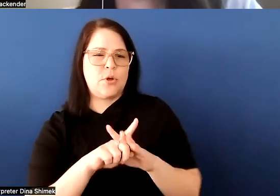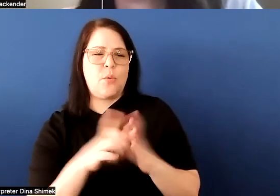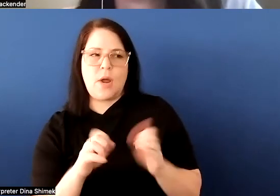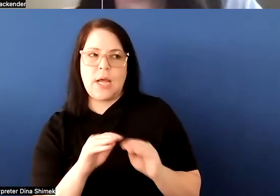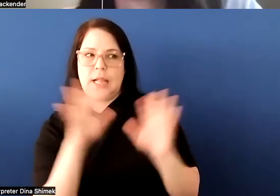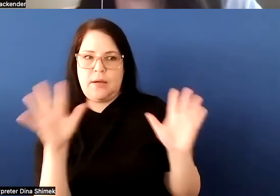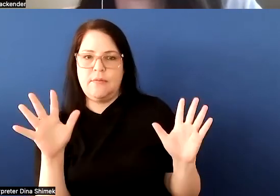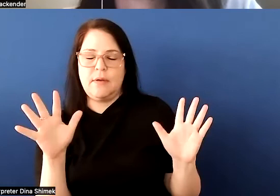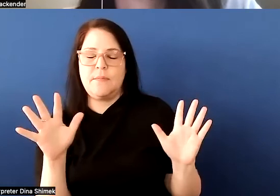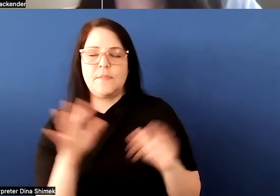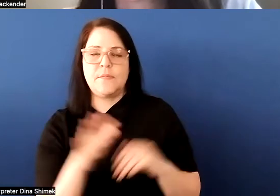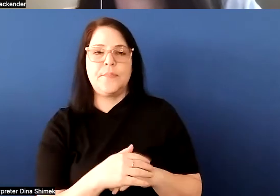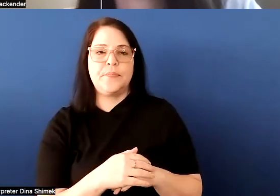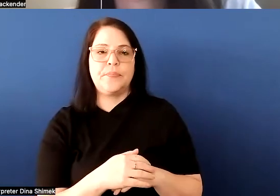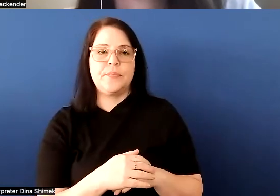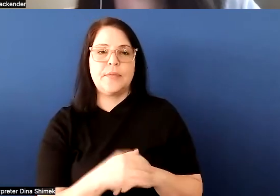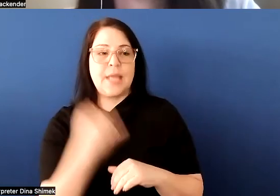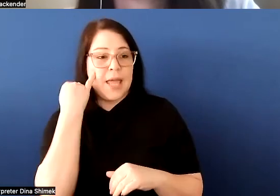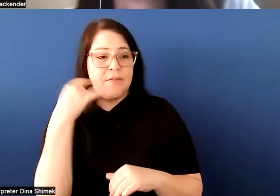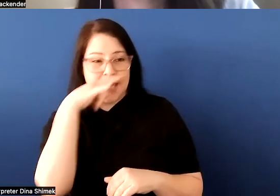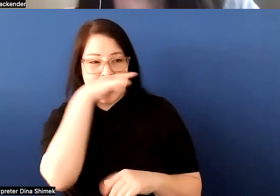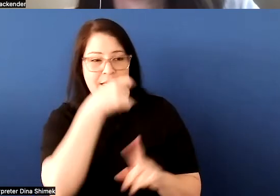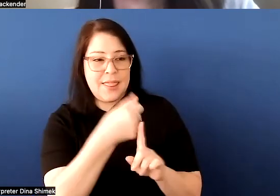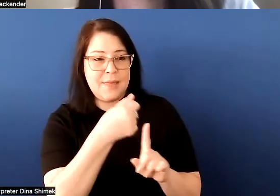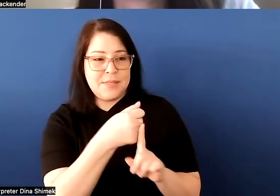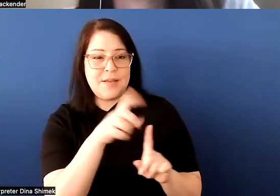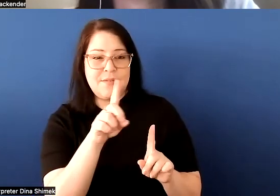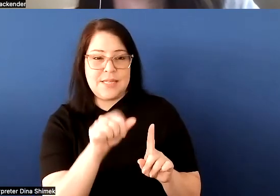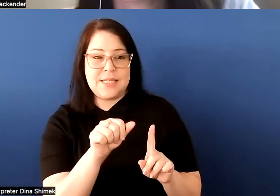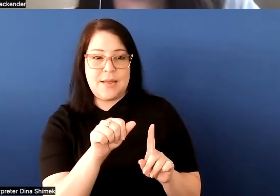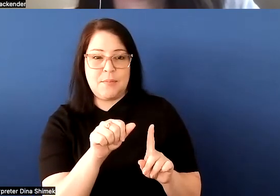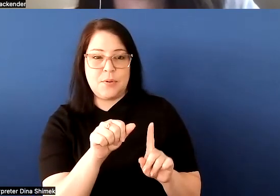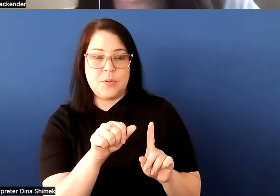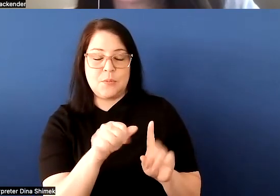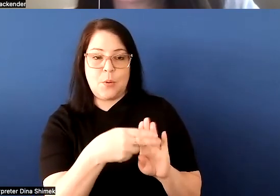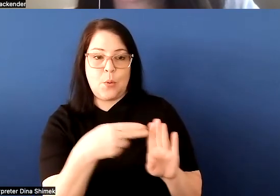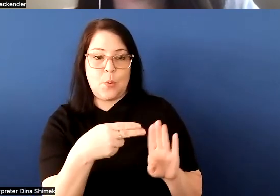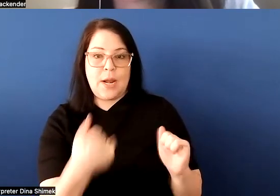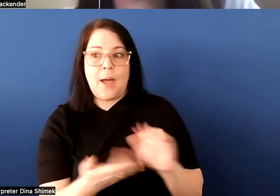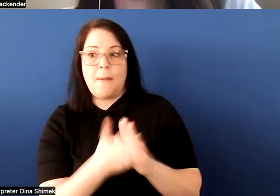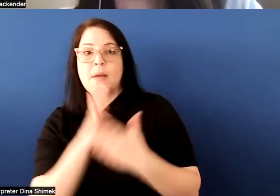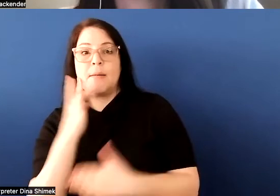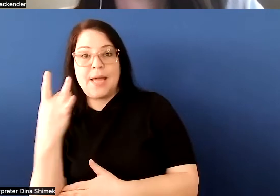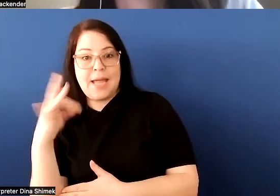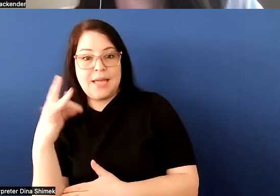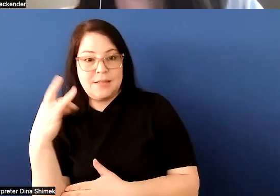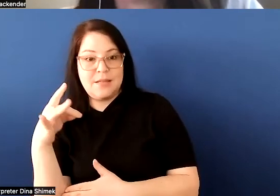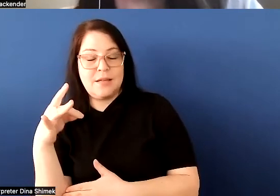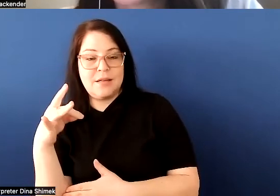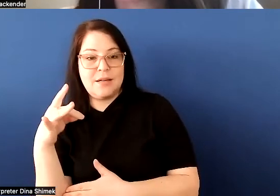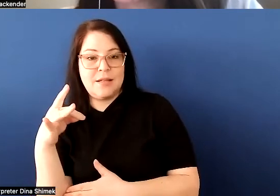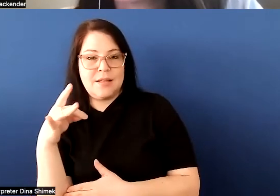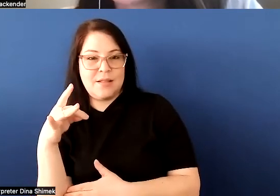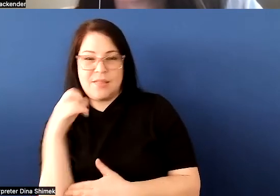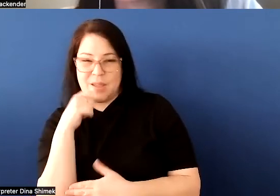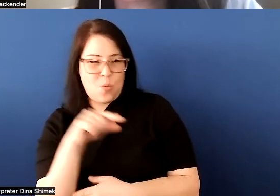clarify. So if it was a child who had a disability as a child and is now 18 with the disability, they do not